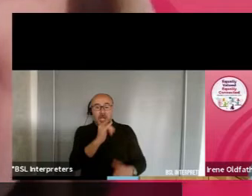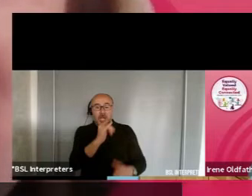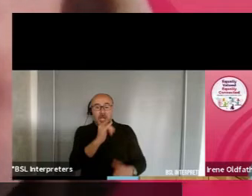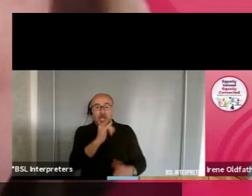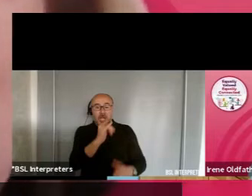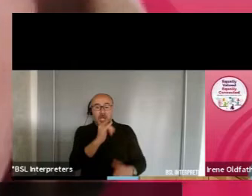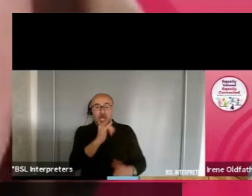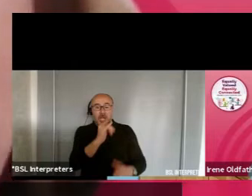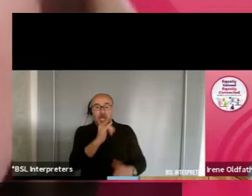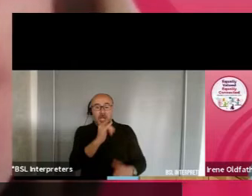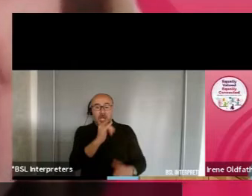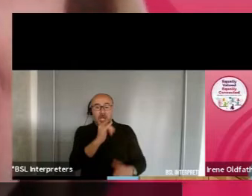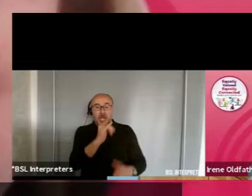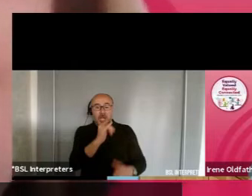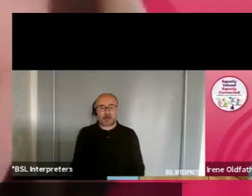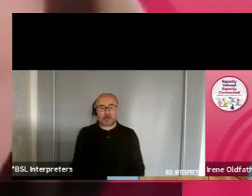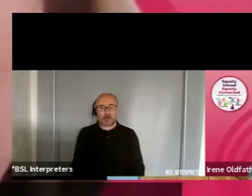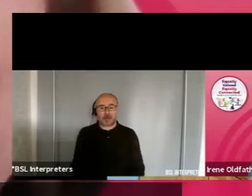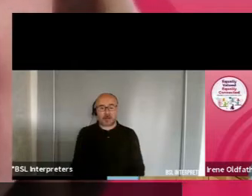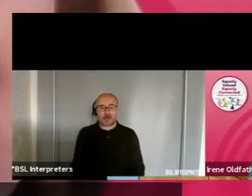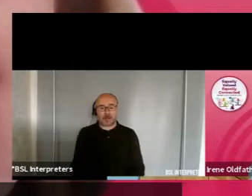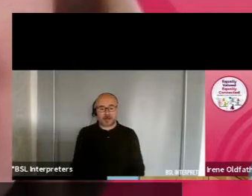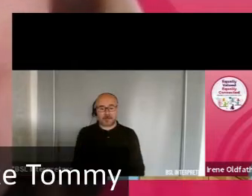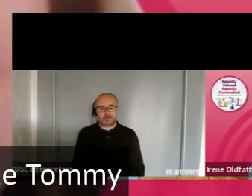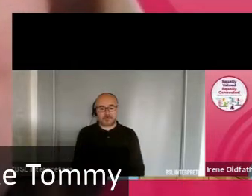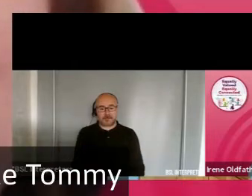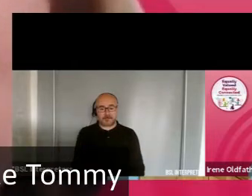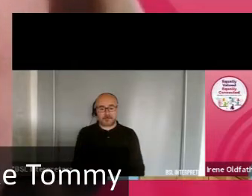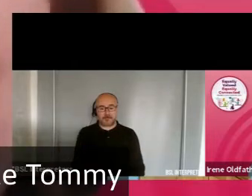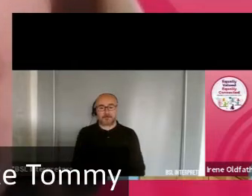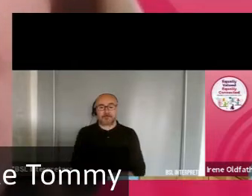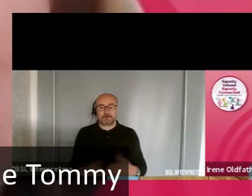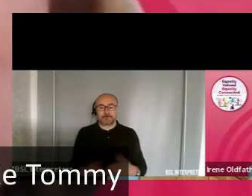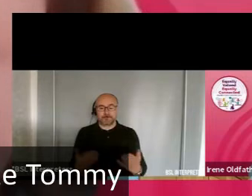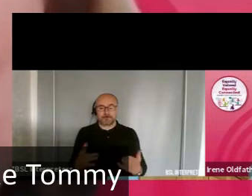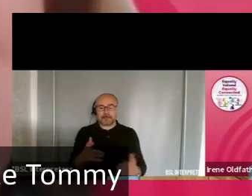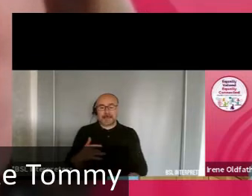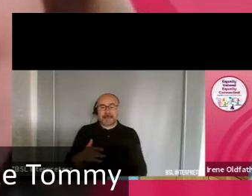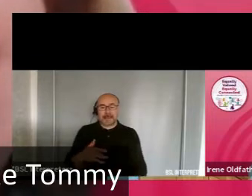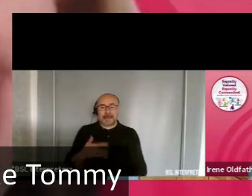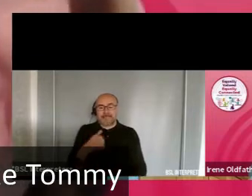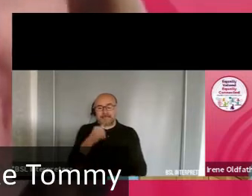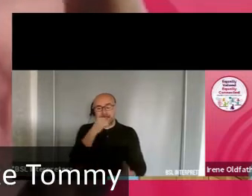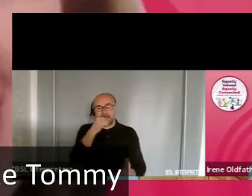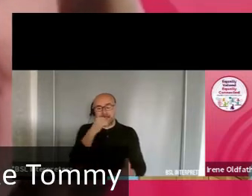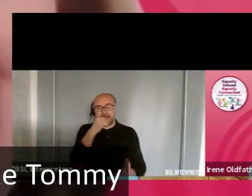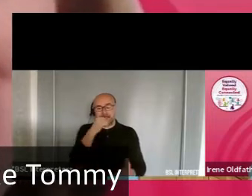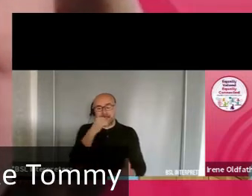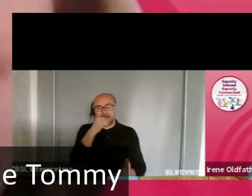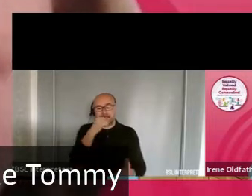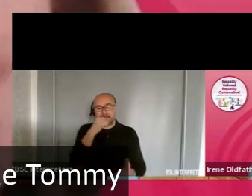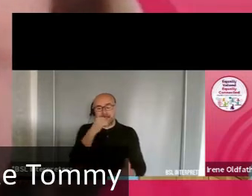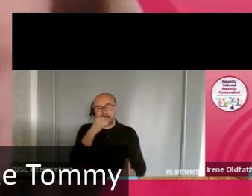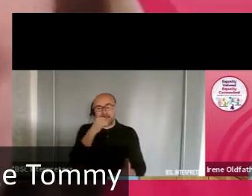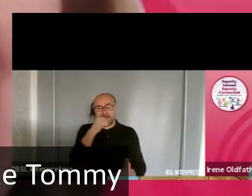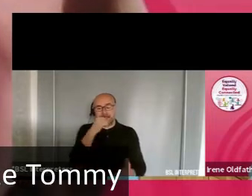starting with his Life Letters and Love Stories campaign. And I was one of the people that wrote Tommy a letter, and he took them